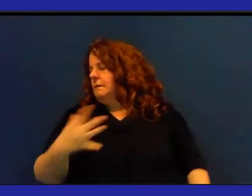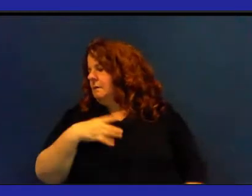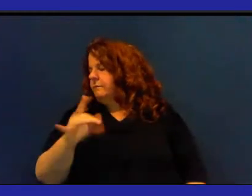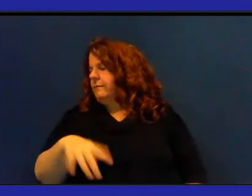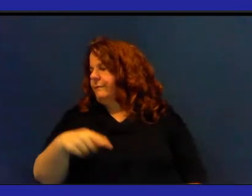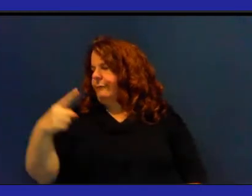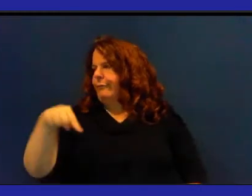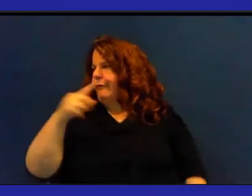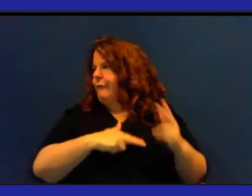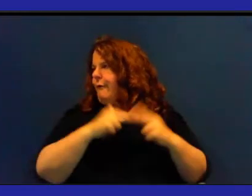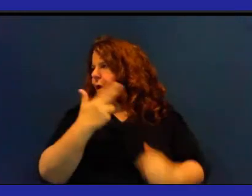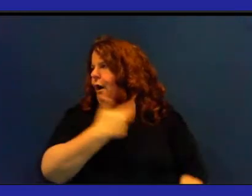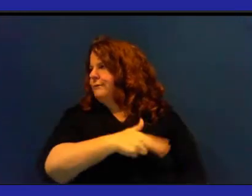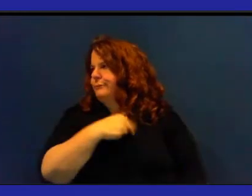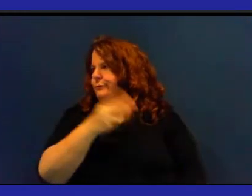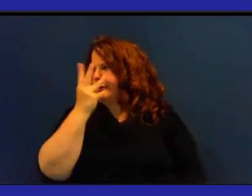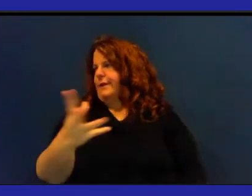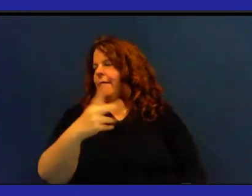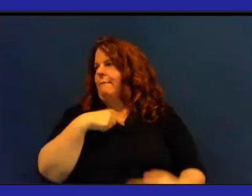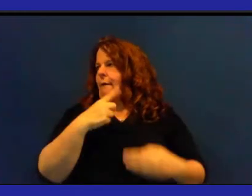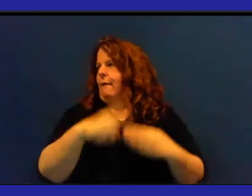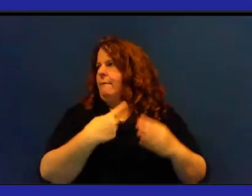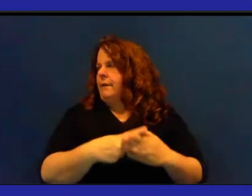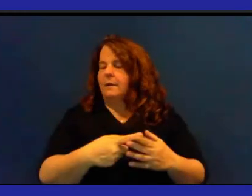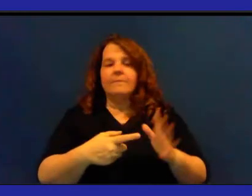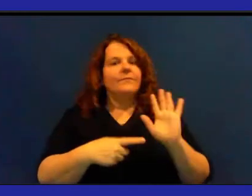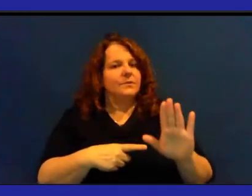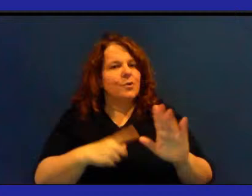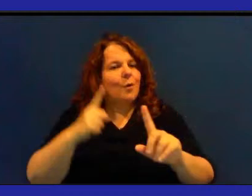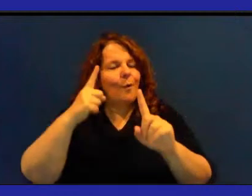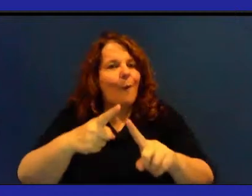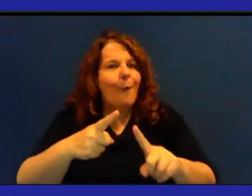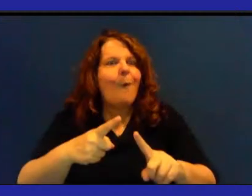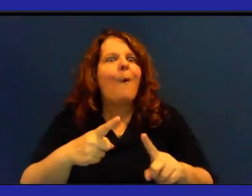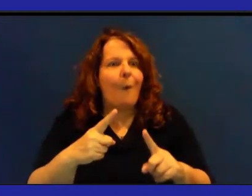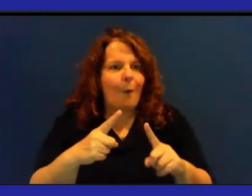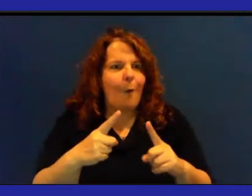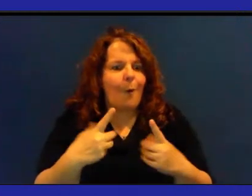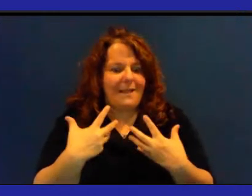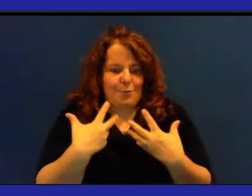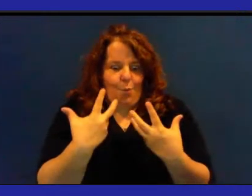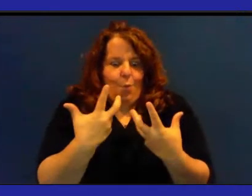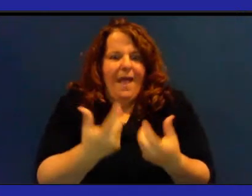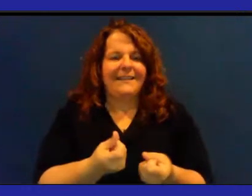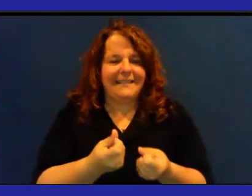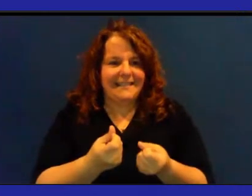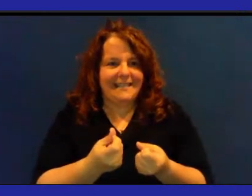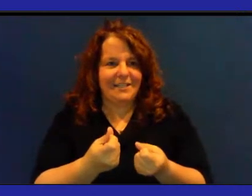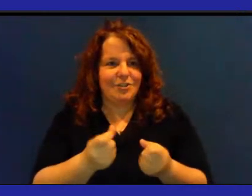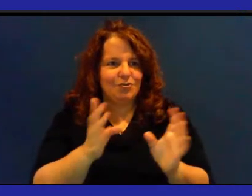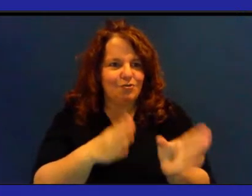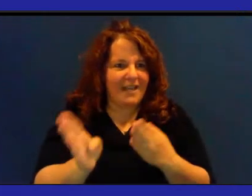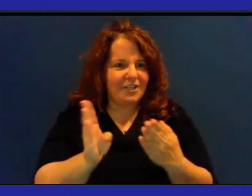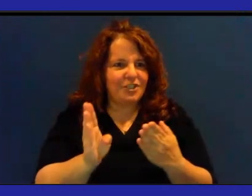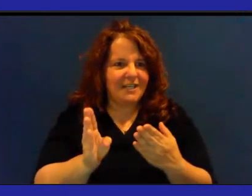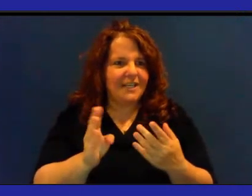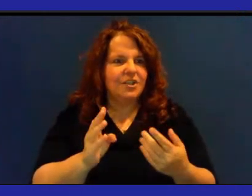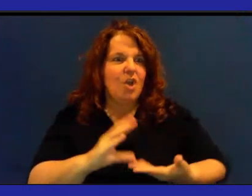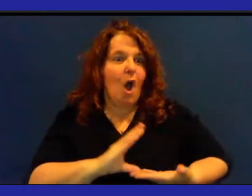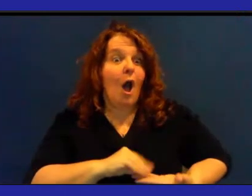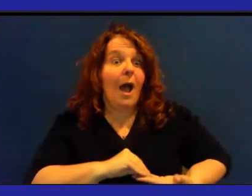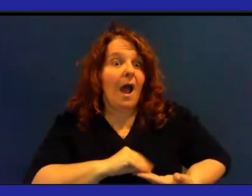about them. And so our whole workforce wellness strategy is to refill people's tanks so that they can give their